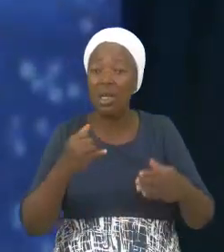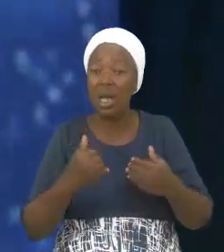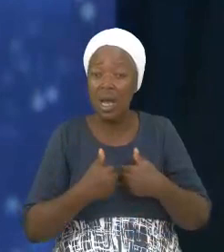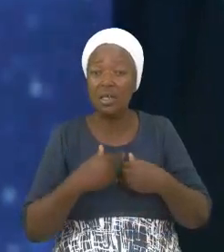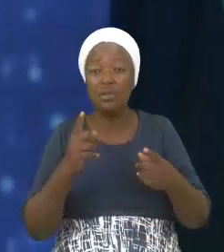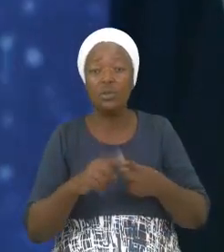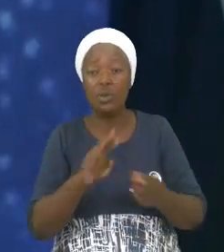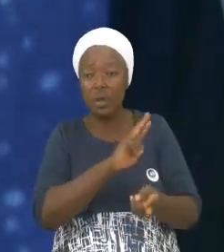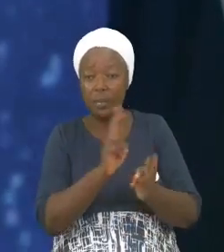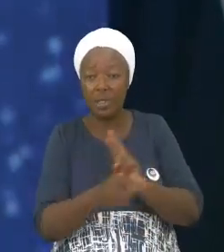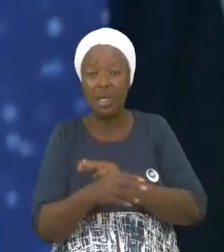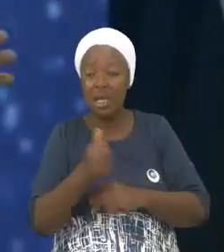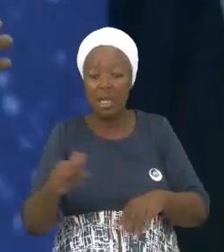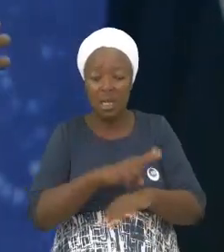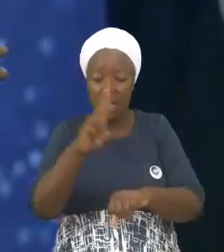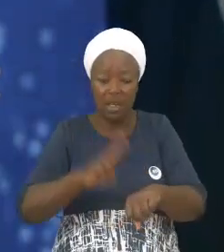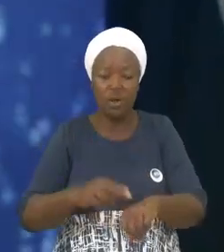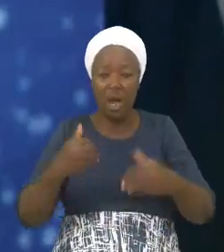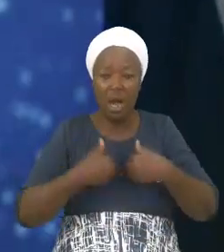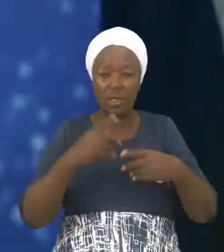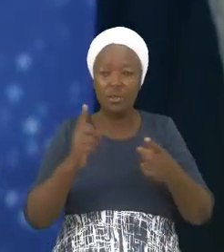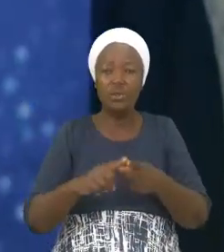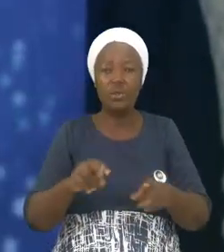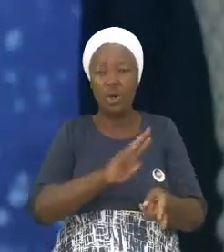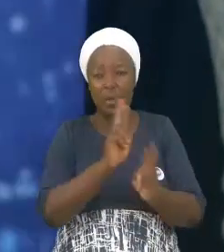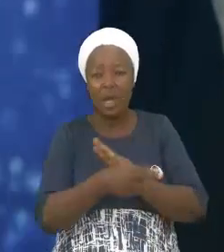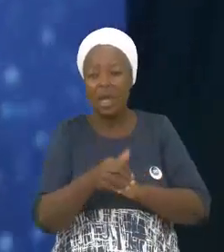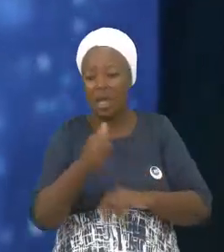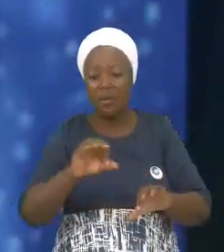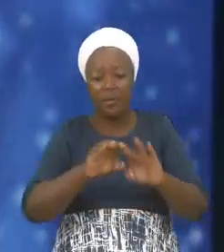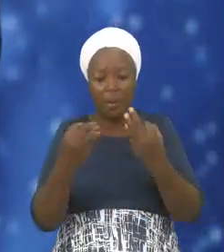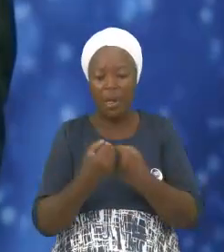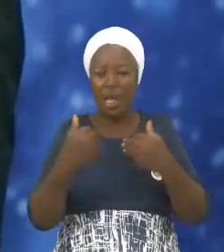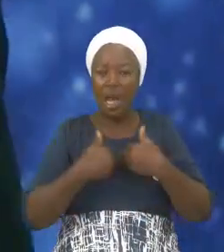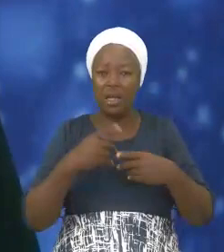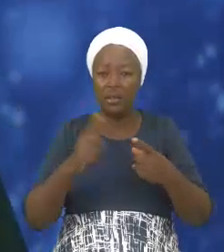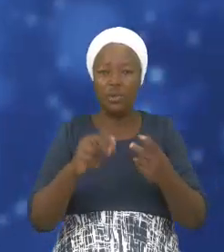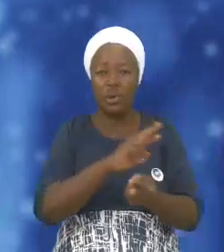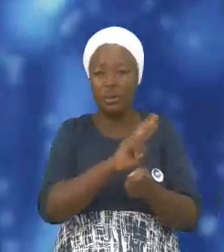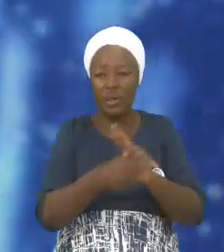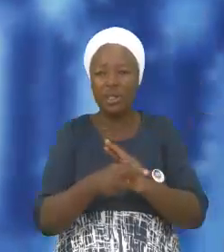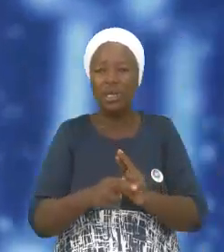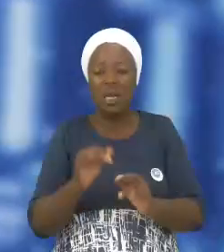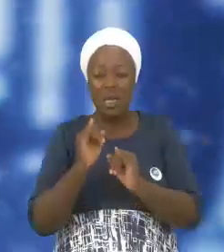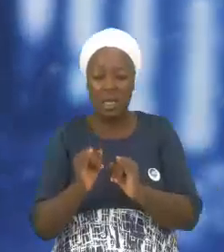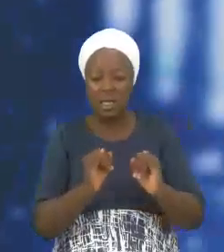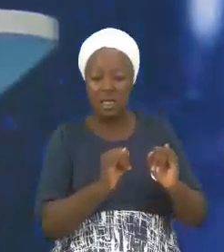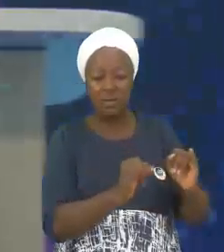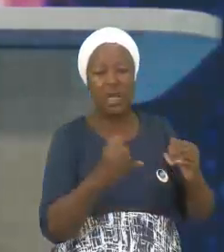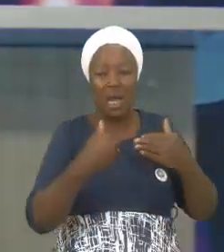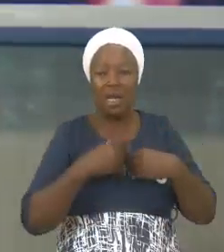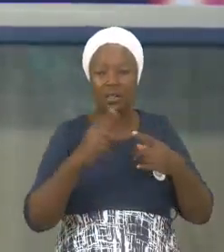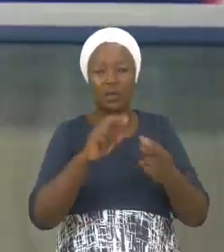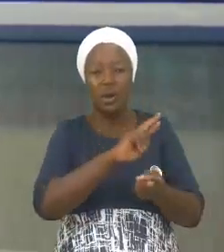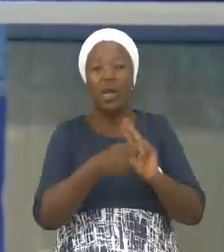you have to repent. A family, they have to repent. An individual, they have to repent. That is